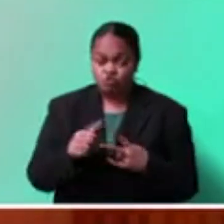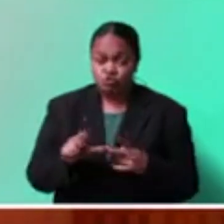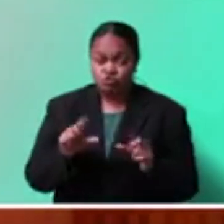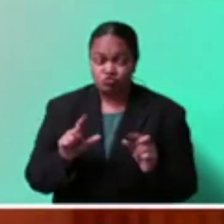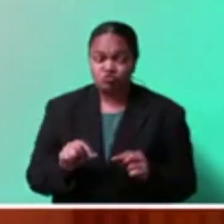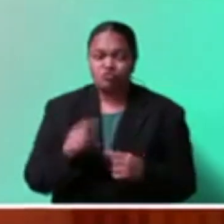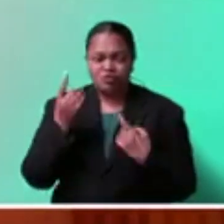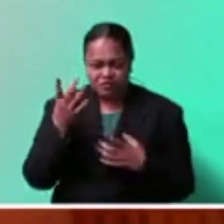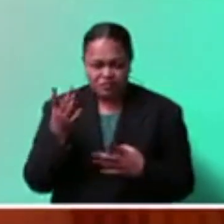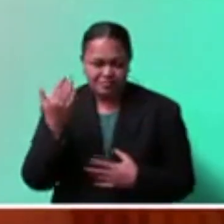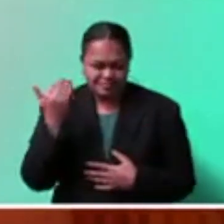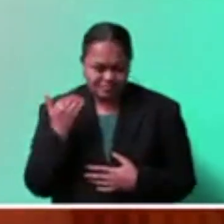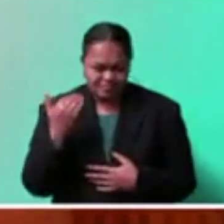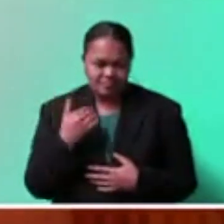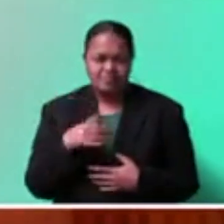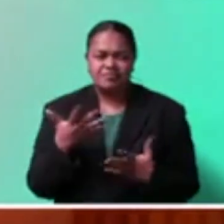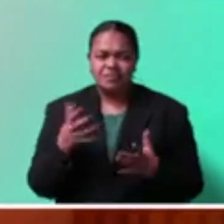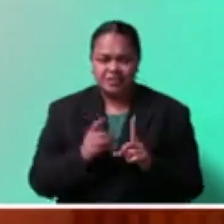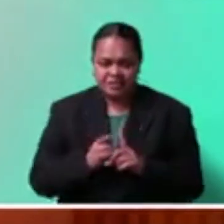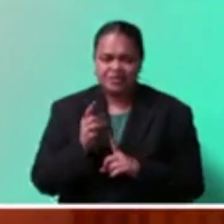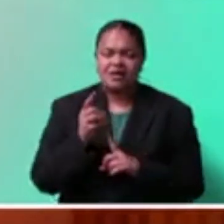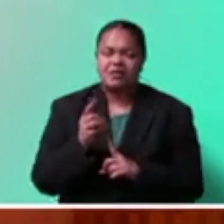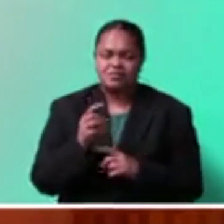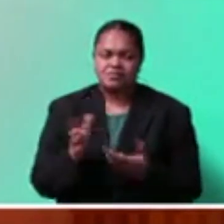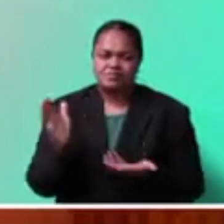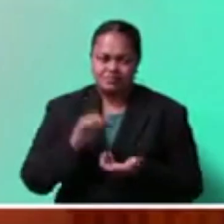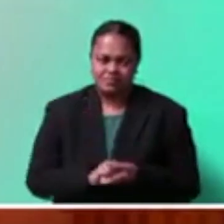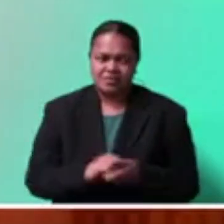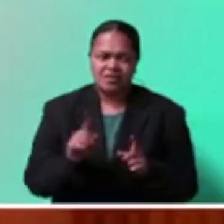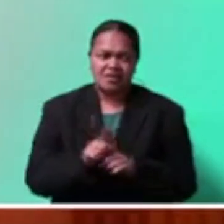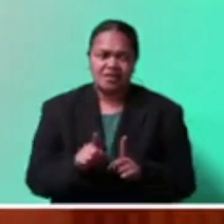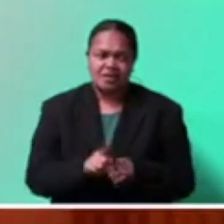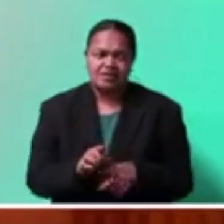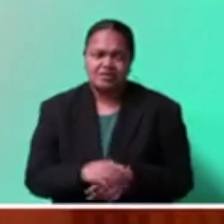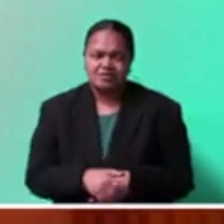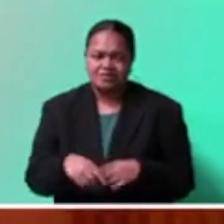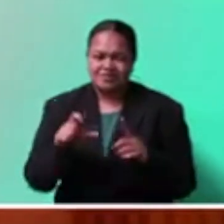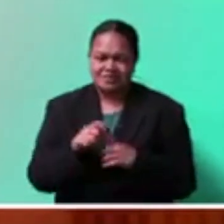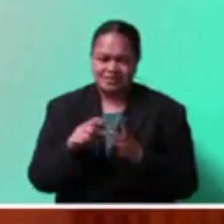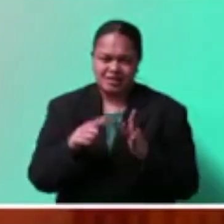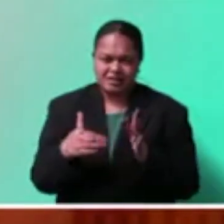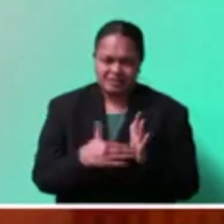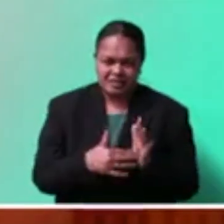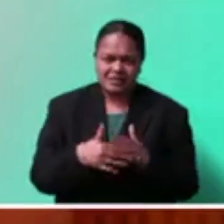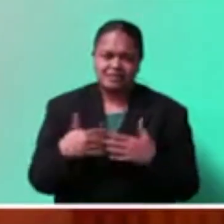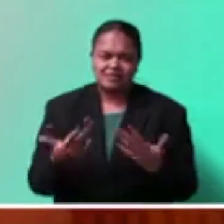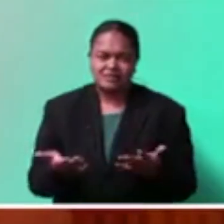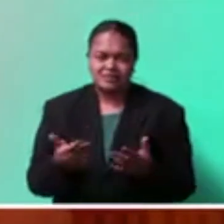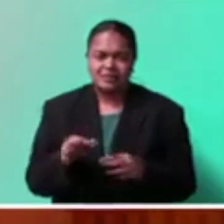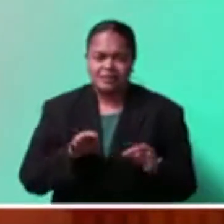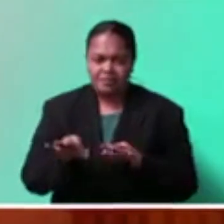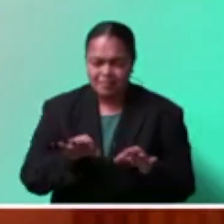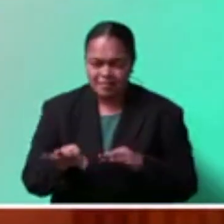information briefs, such as those developed with our partners like GGI, GIZ, particularly on planned